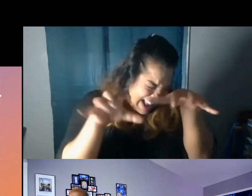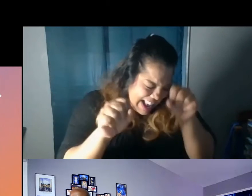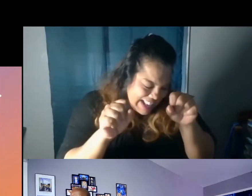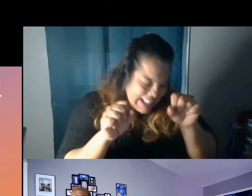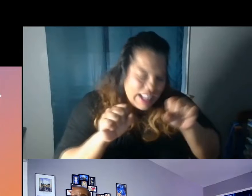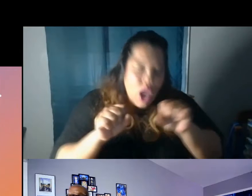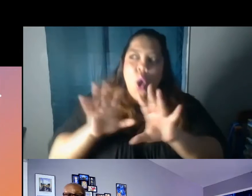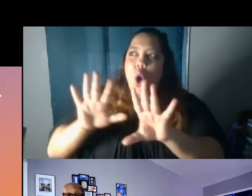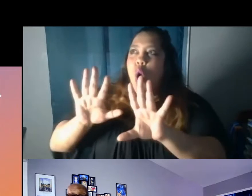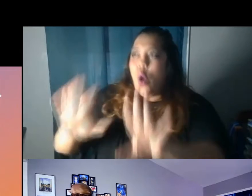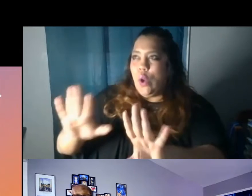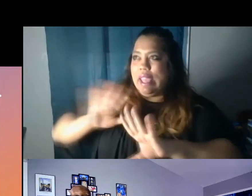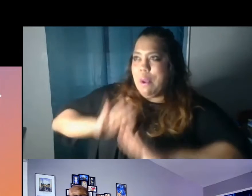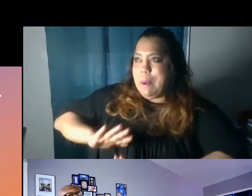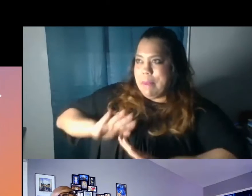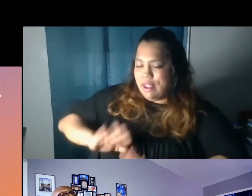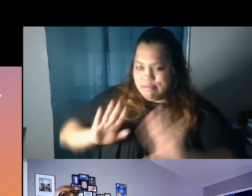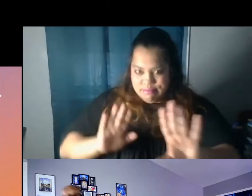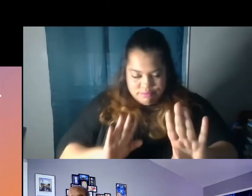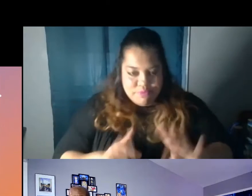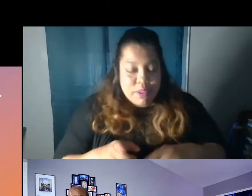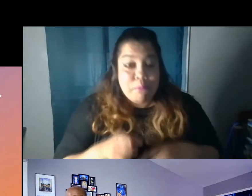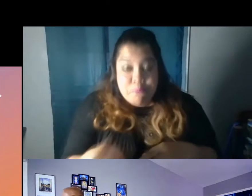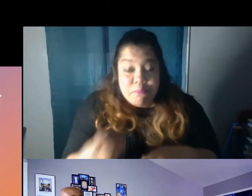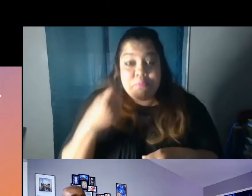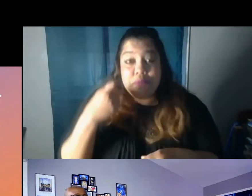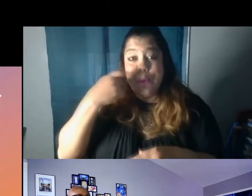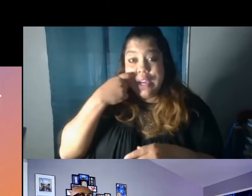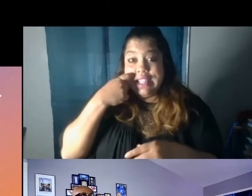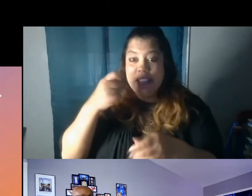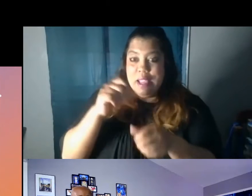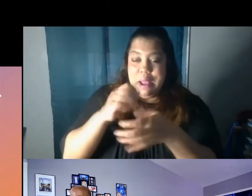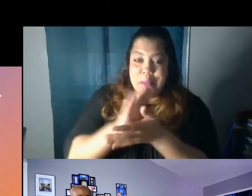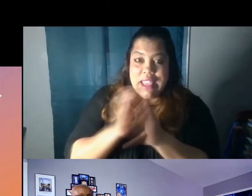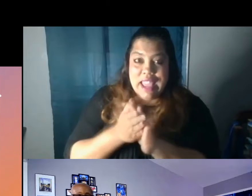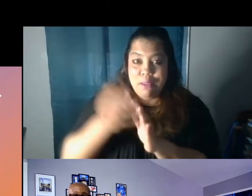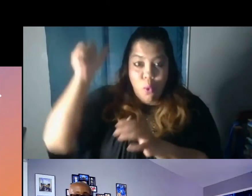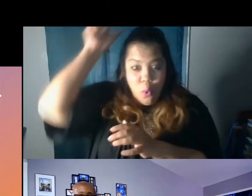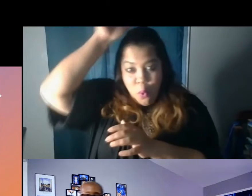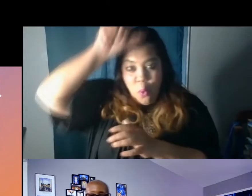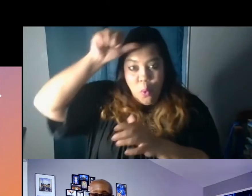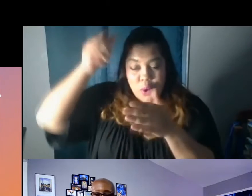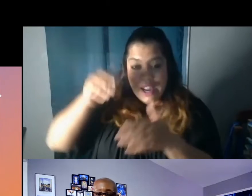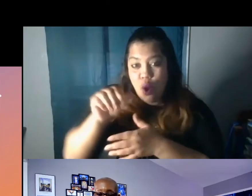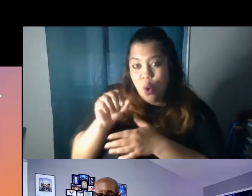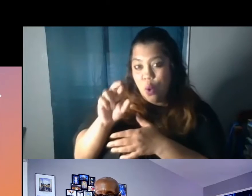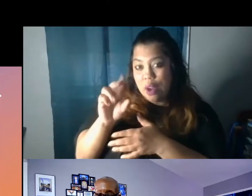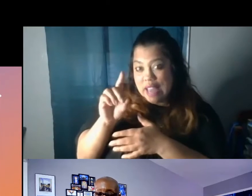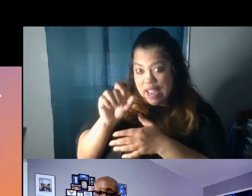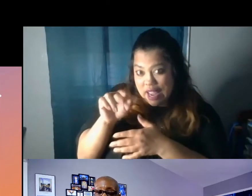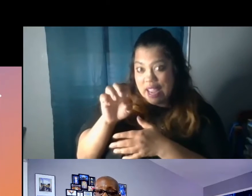down. Okay. He is newly ordained, I had to say it twice. Senior Minister,